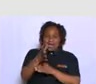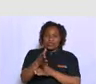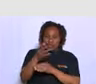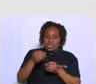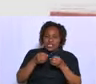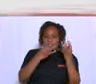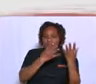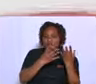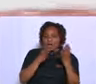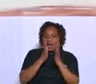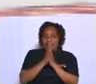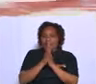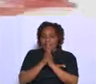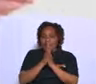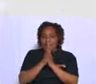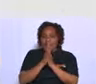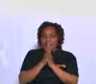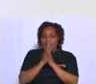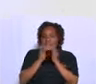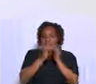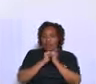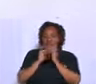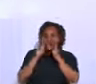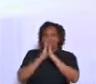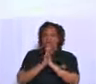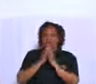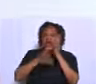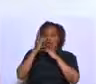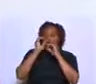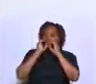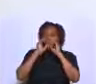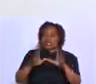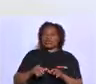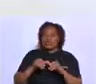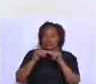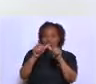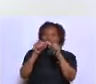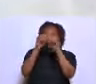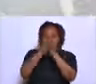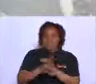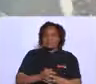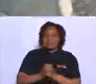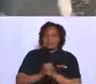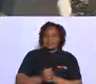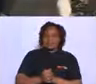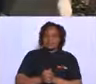pale moja kwa moja. Bwana aendelee kuwabariki sana.